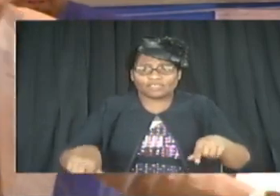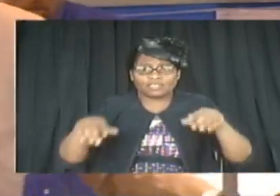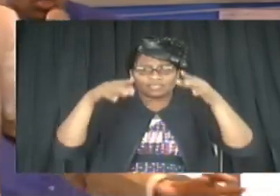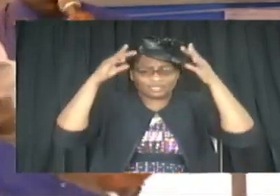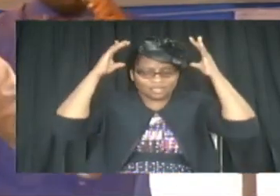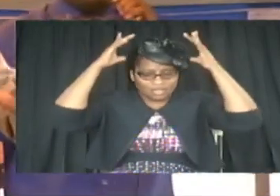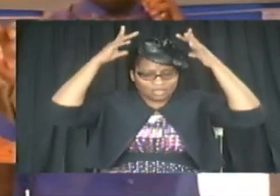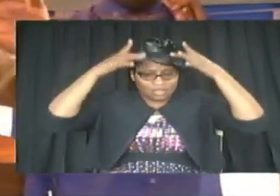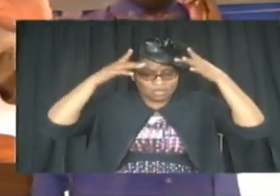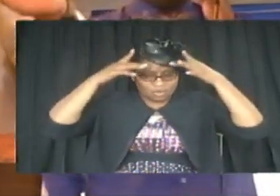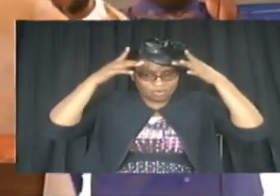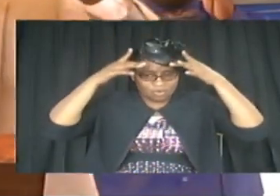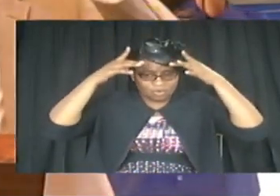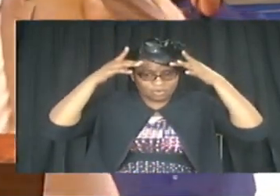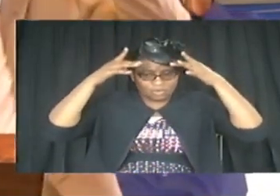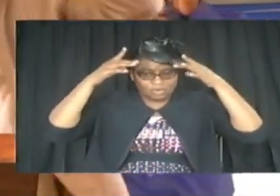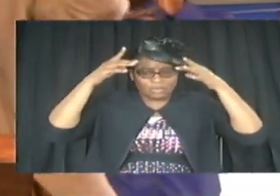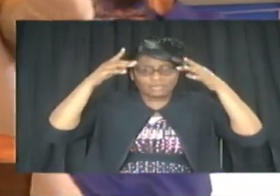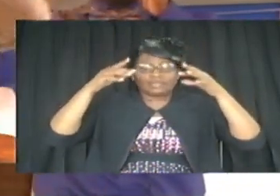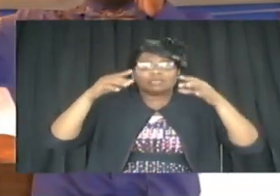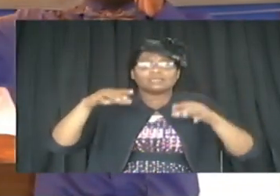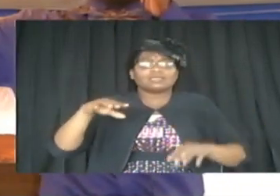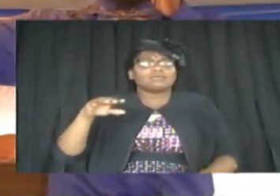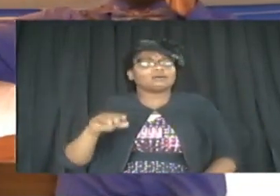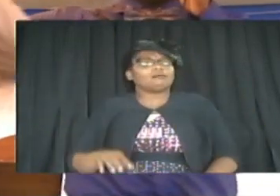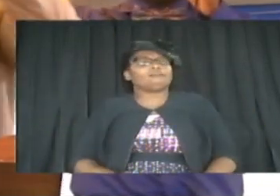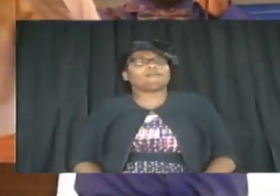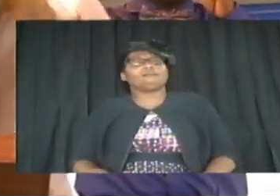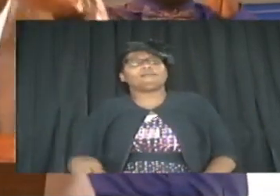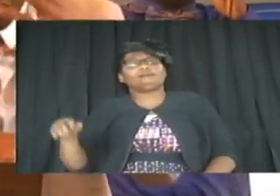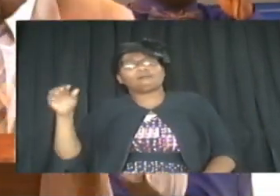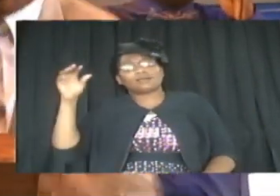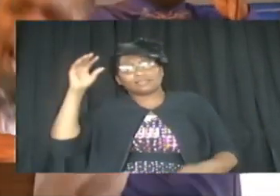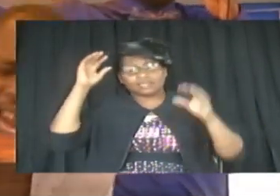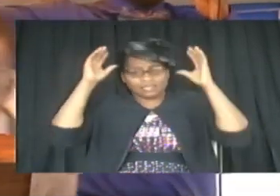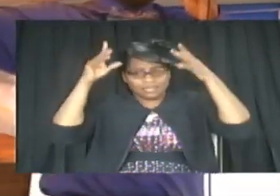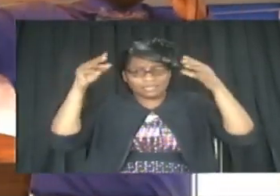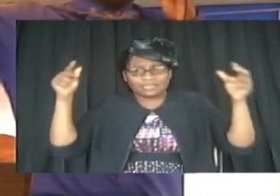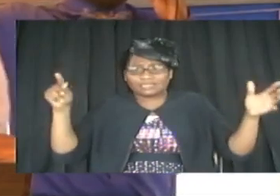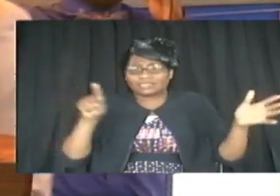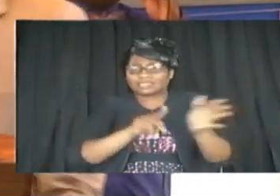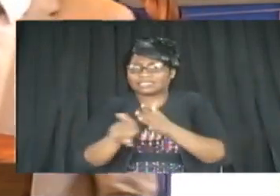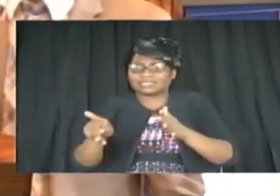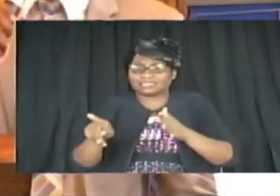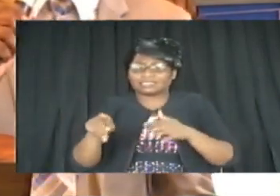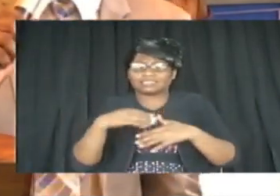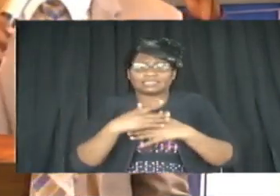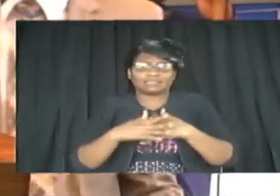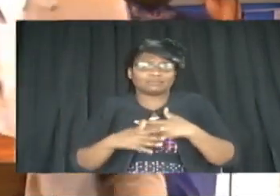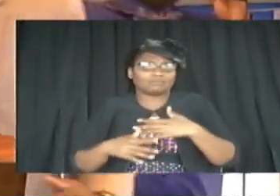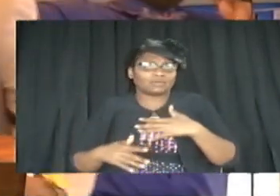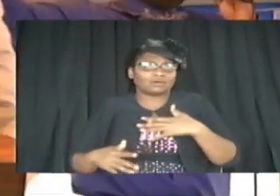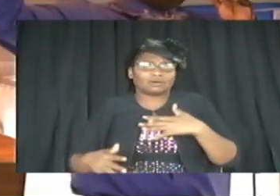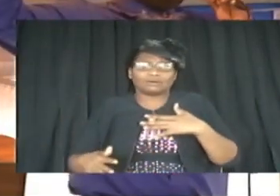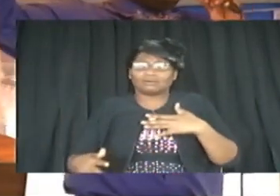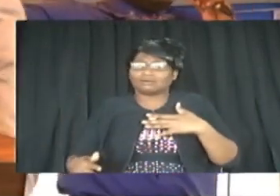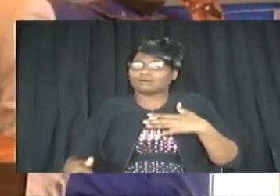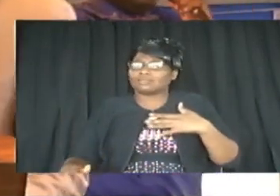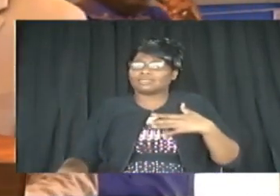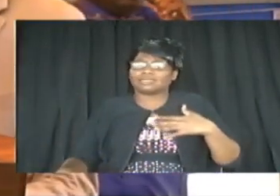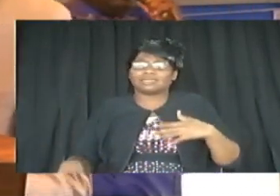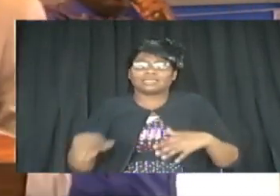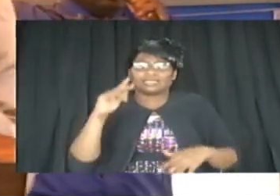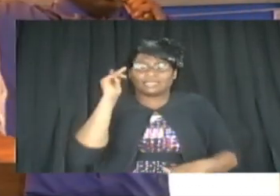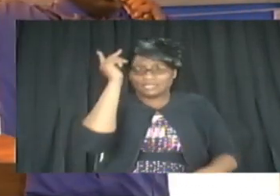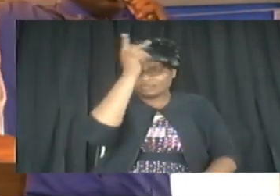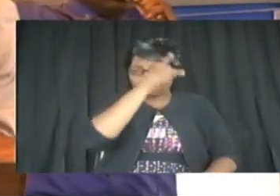it again. Amen. And they pierced his head and blood flowed. Can you picture that day